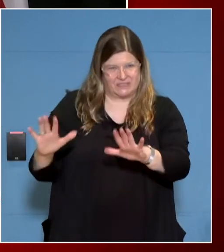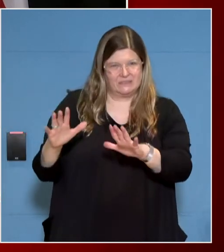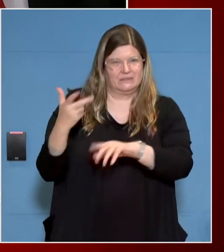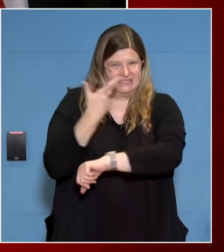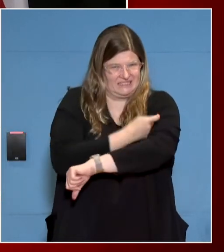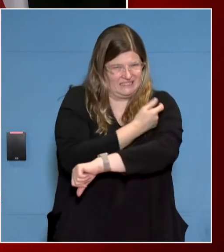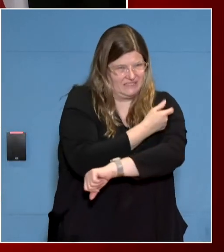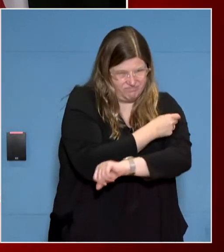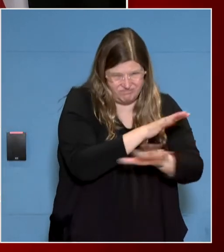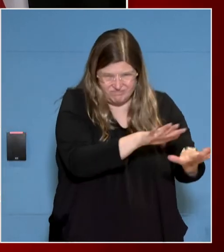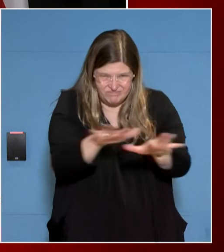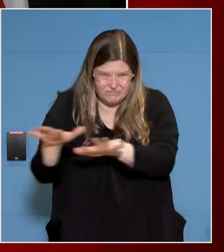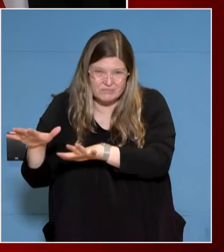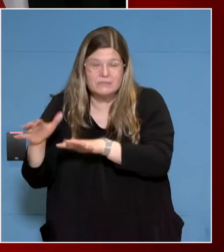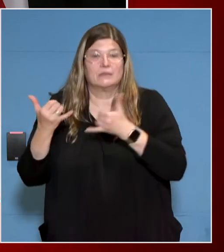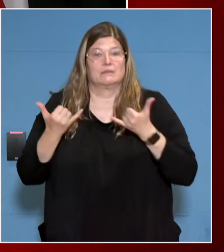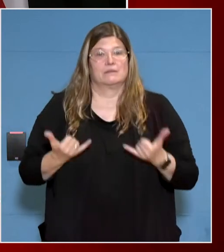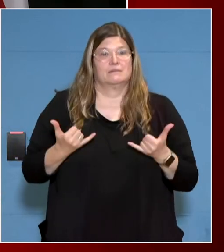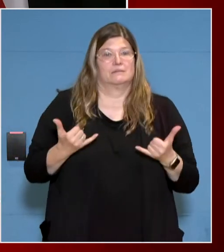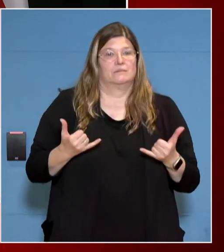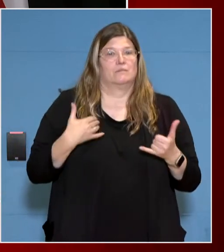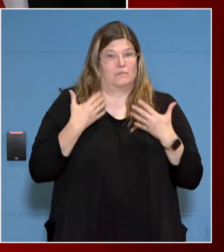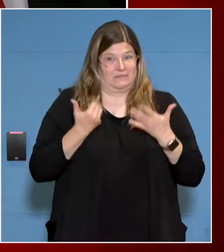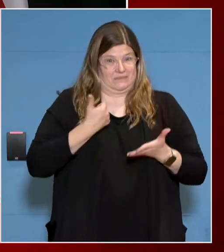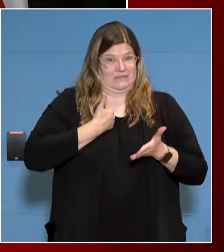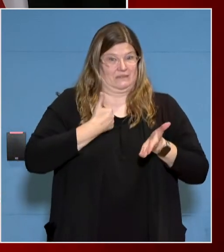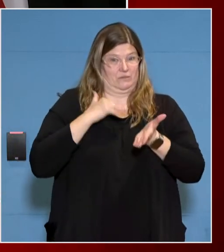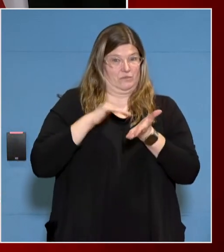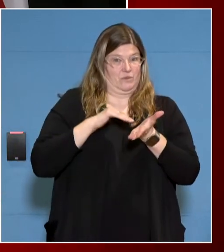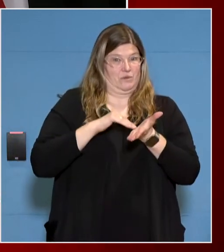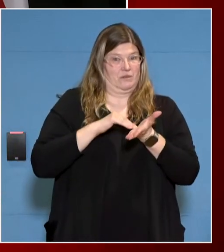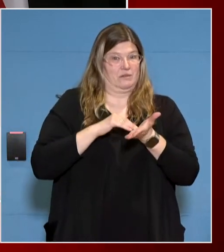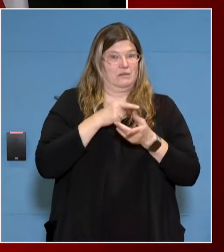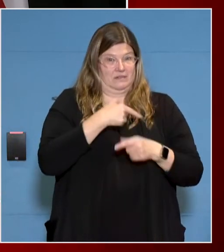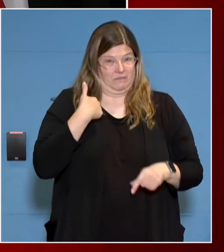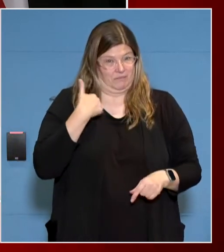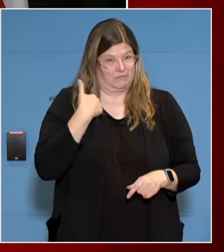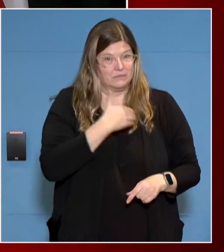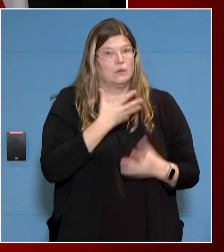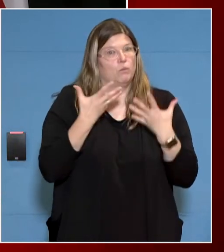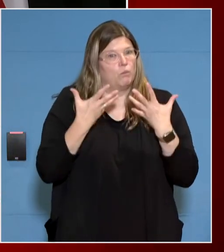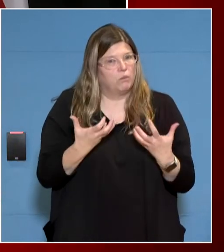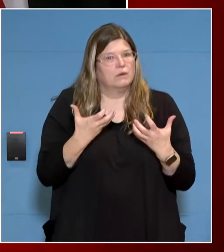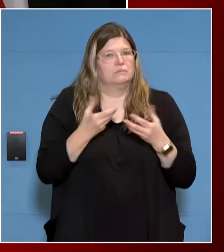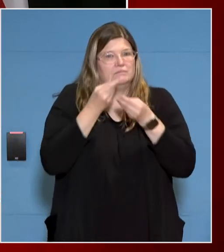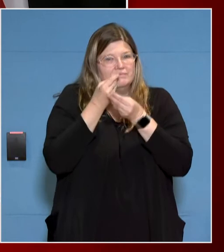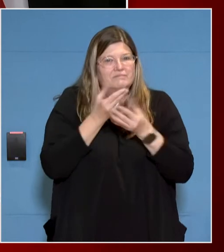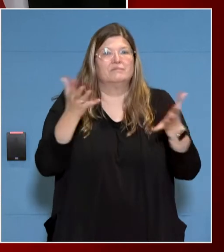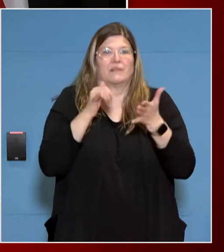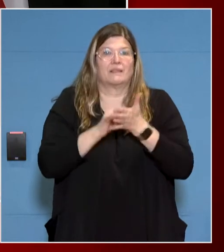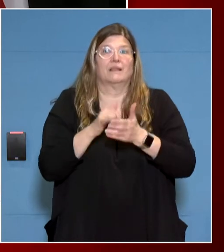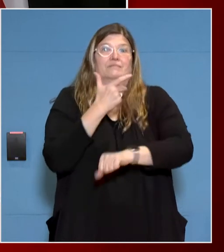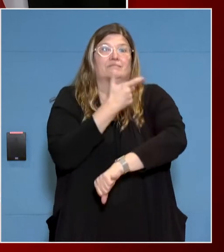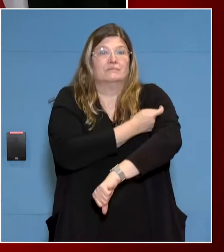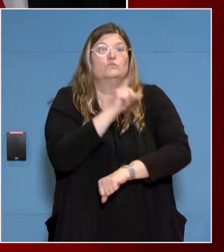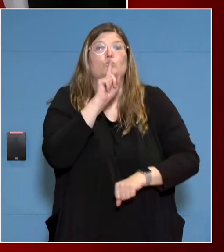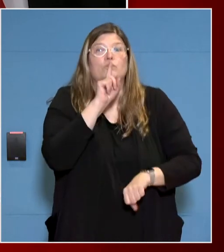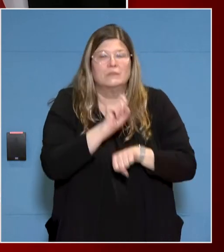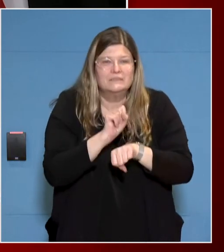a member of our community here, I want to share that I believe the vaccine is safe and that everybody should get it when given the